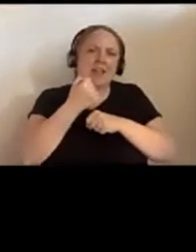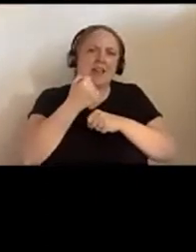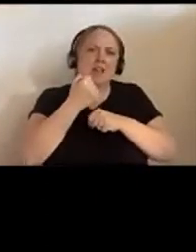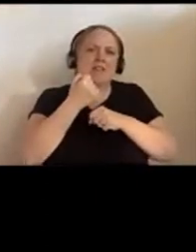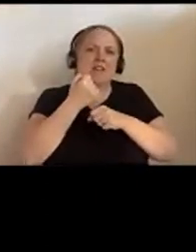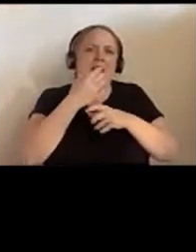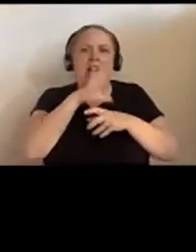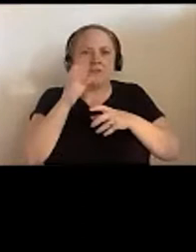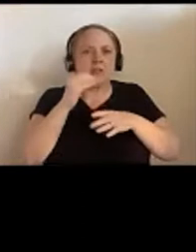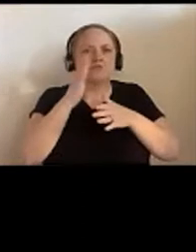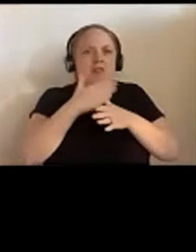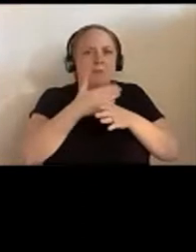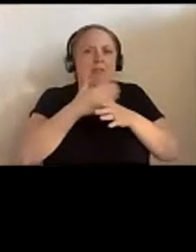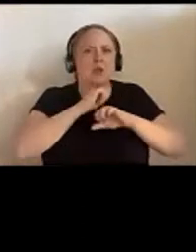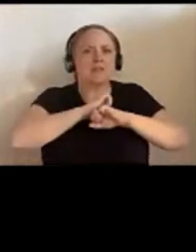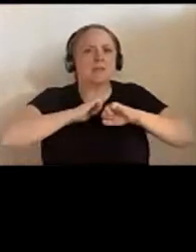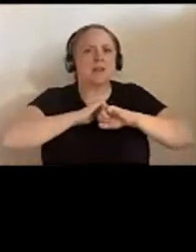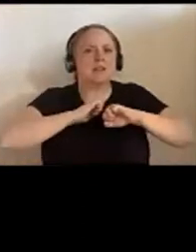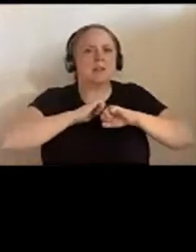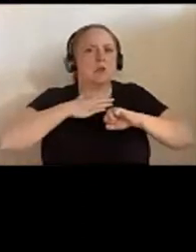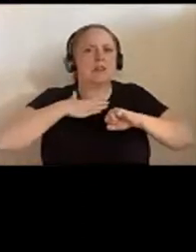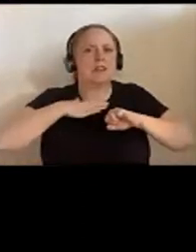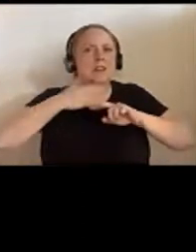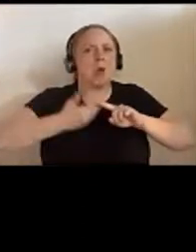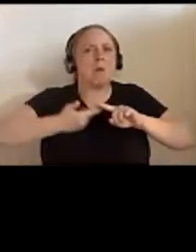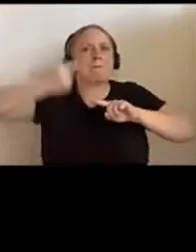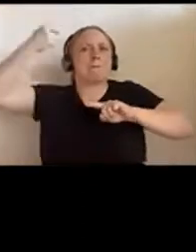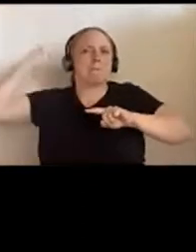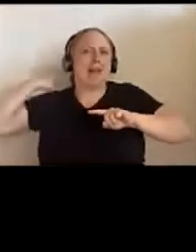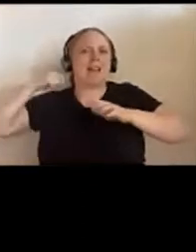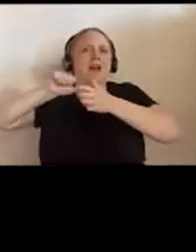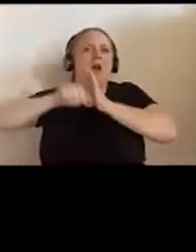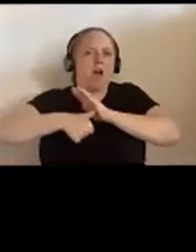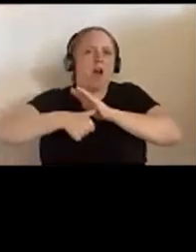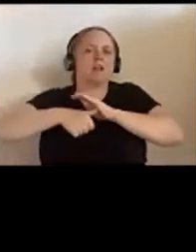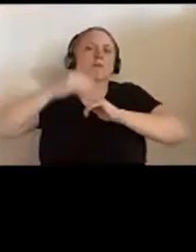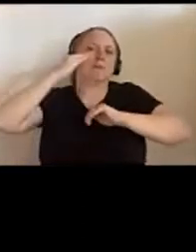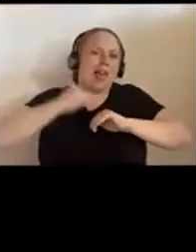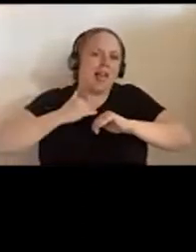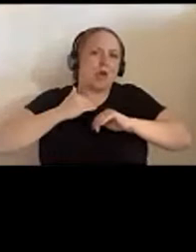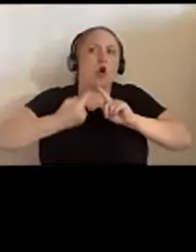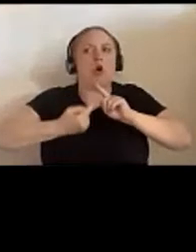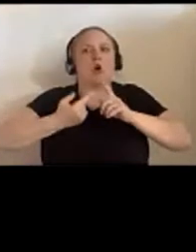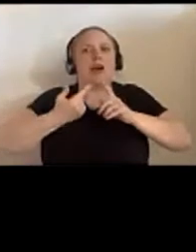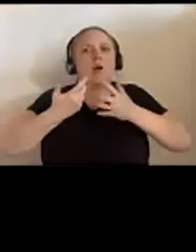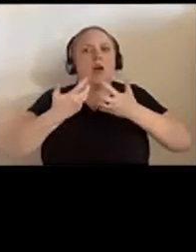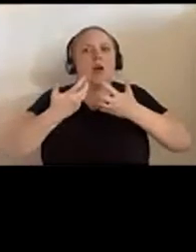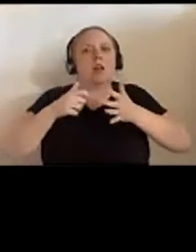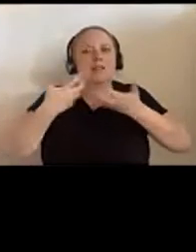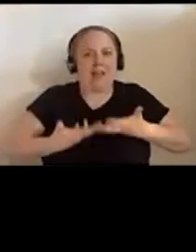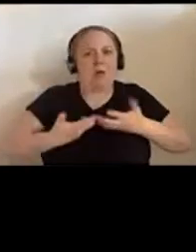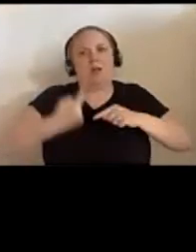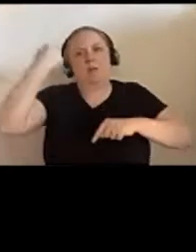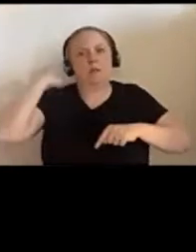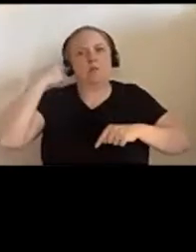to have a space, we don't need to go back into how hard it is to be Black or how hard it was to be Black. We're kind of